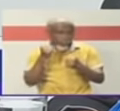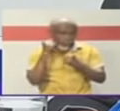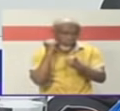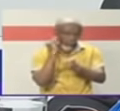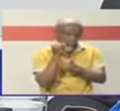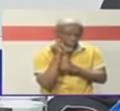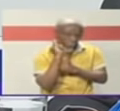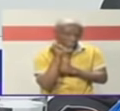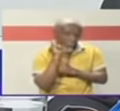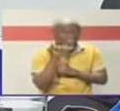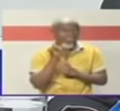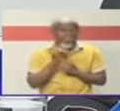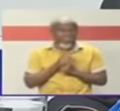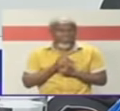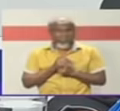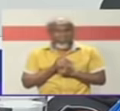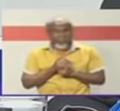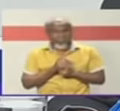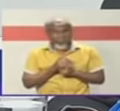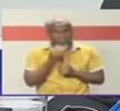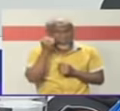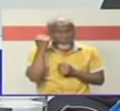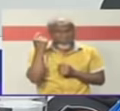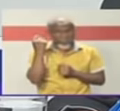wiser, more lethal.